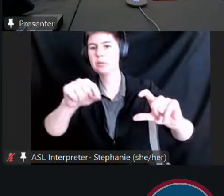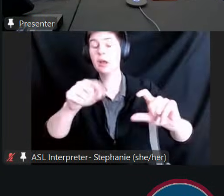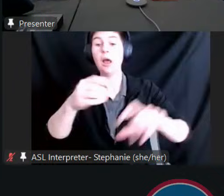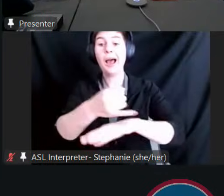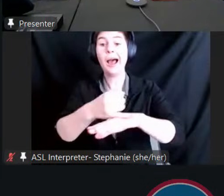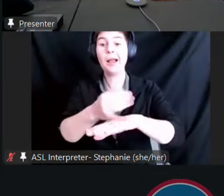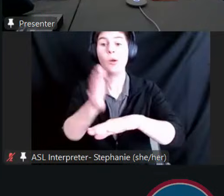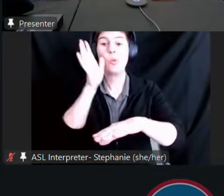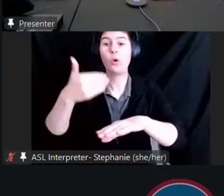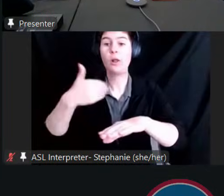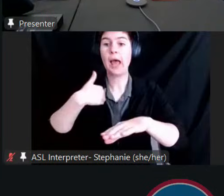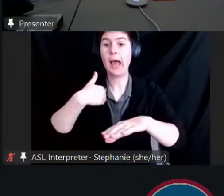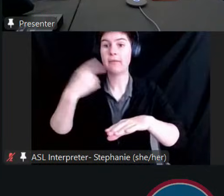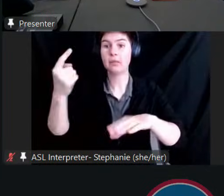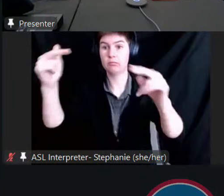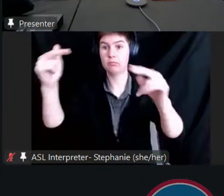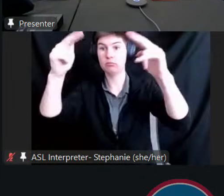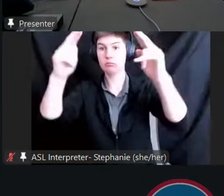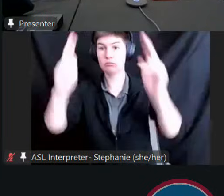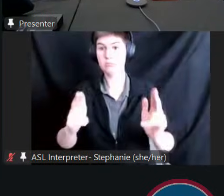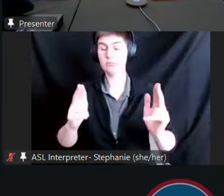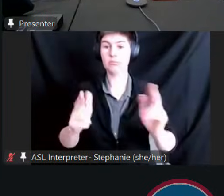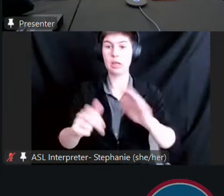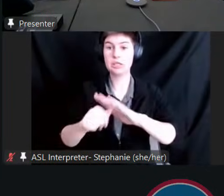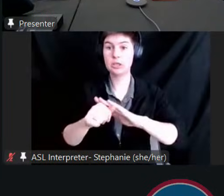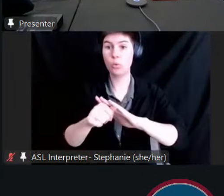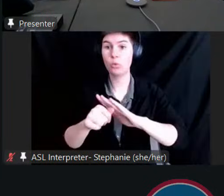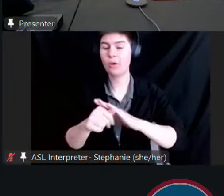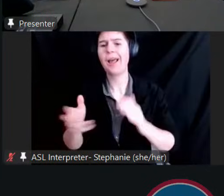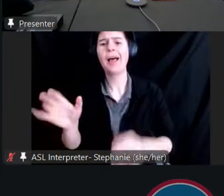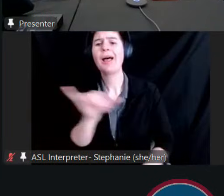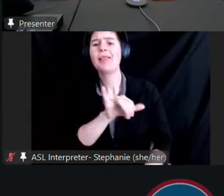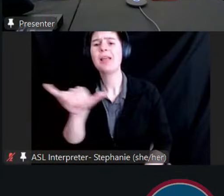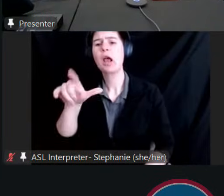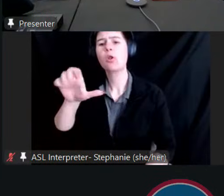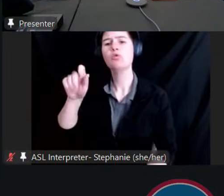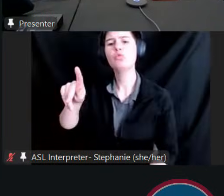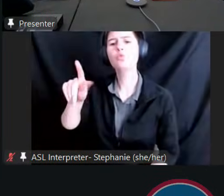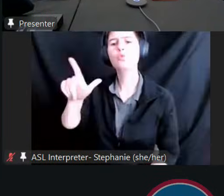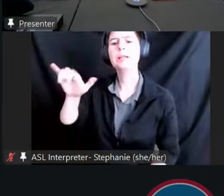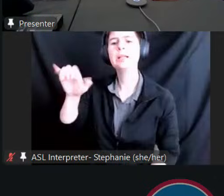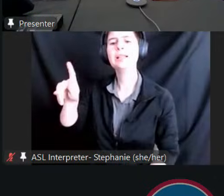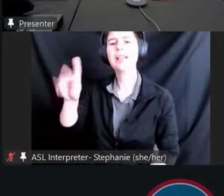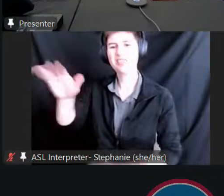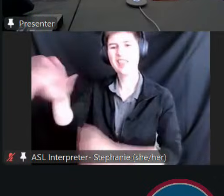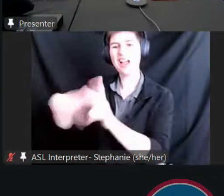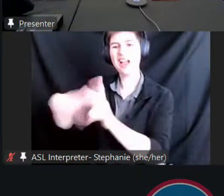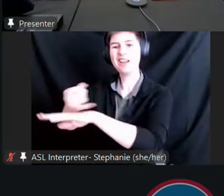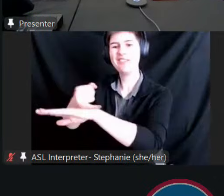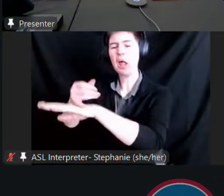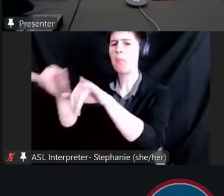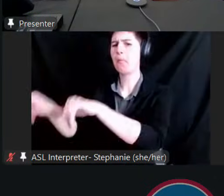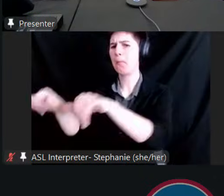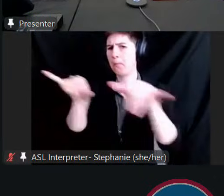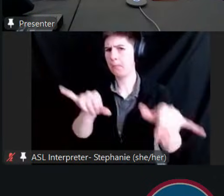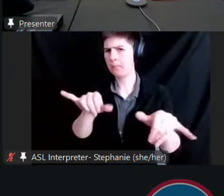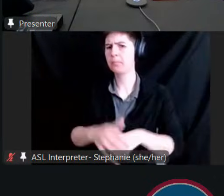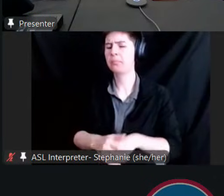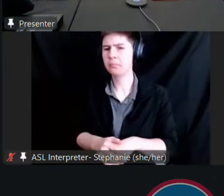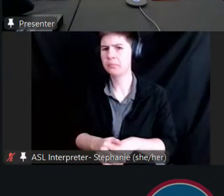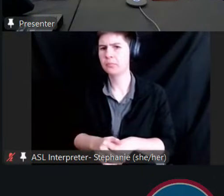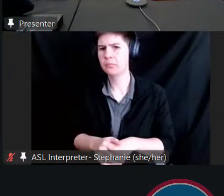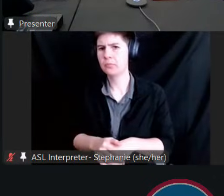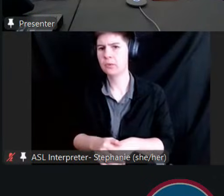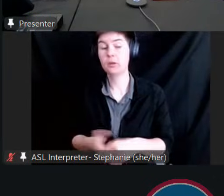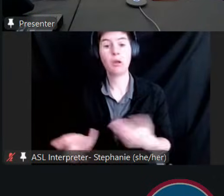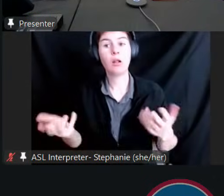more than a shelter, an actual, more like a loop link type island, if you will, so it's not something that, oh, there's snow on the ground and a